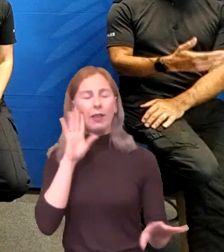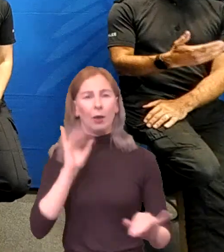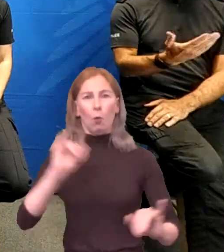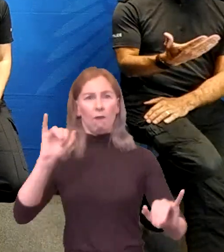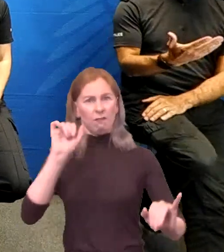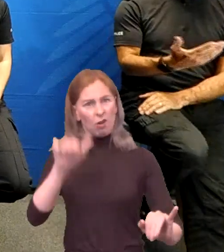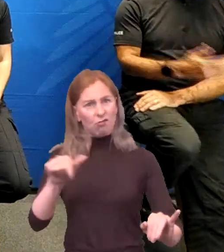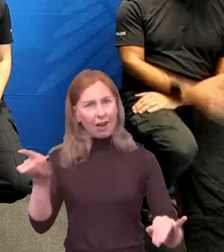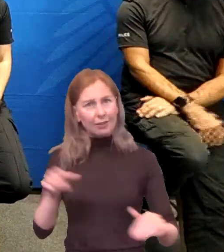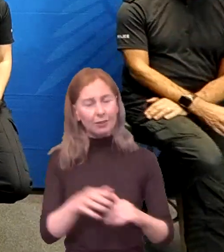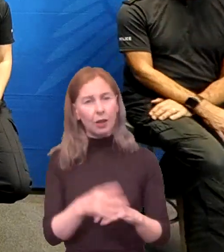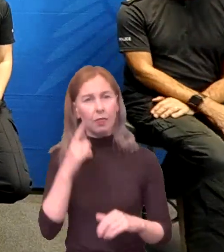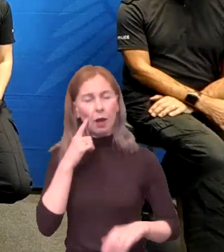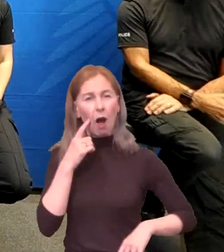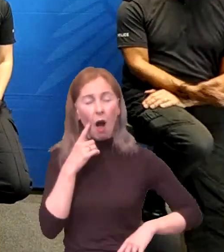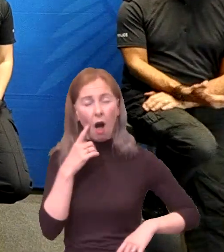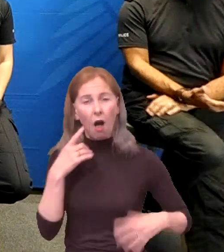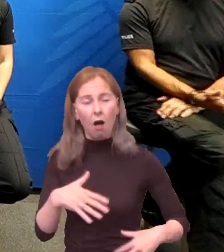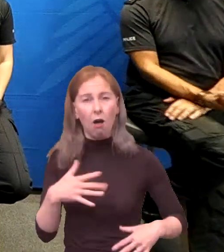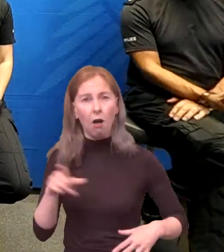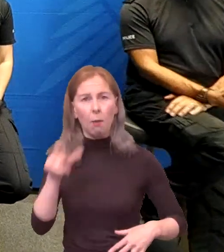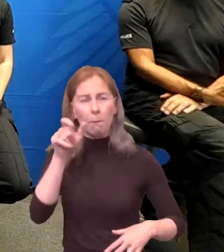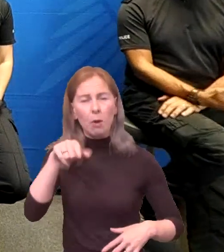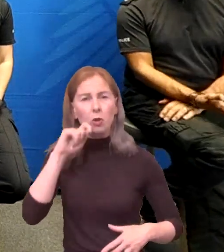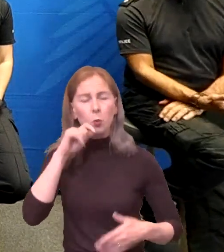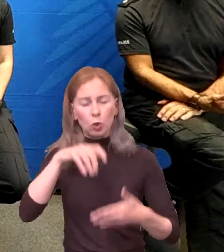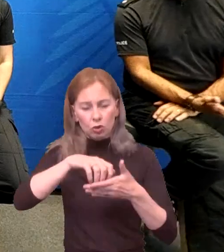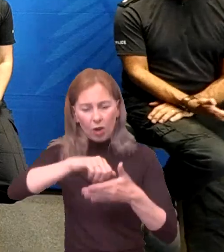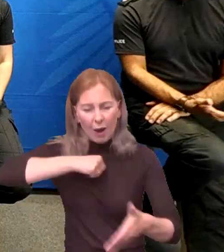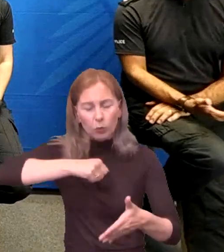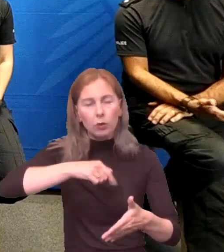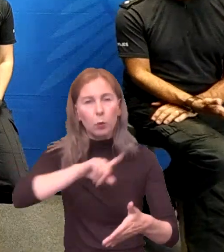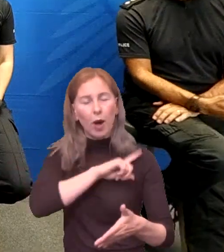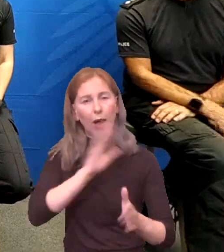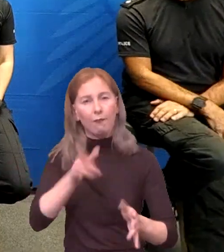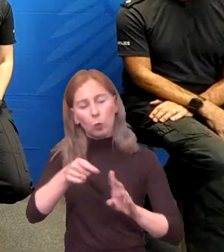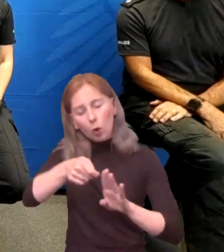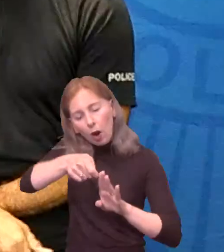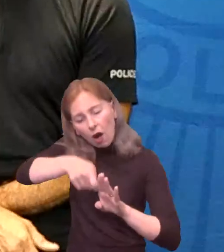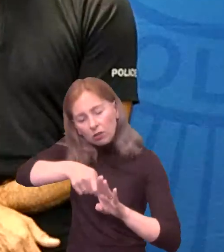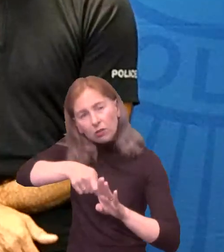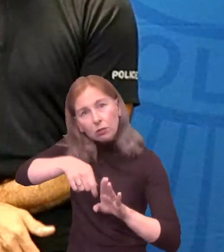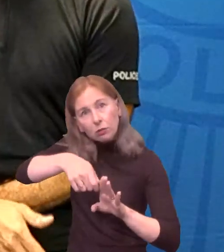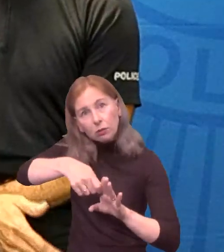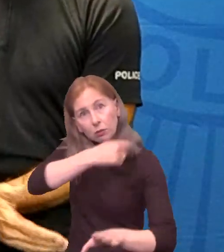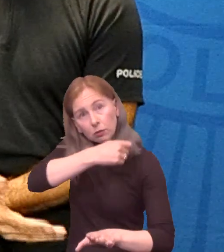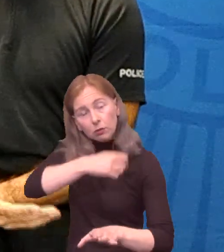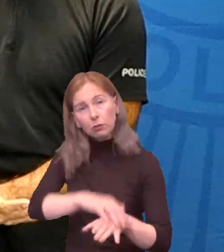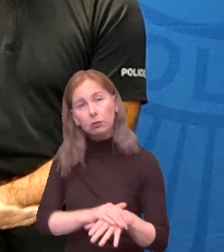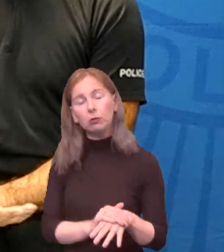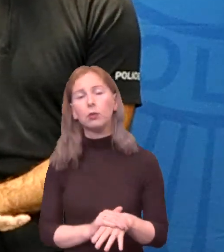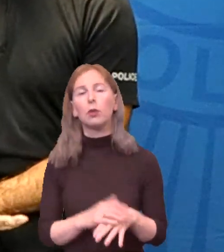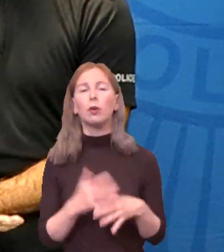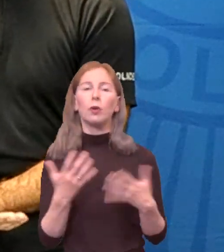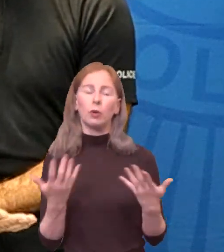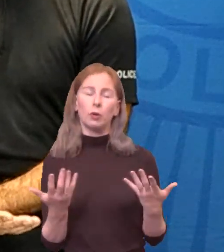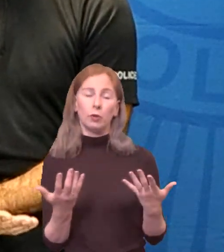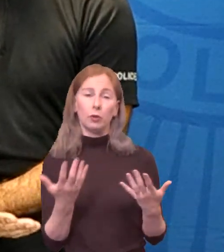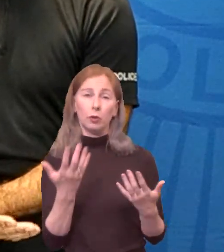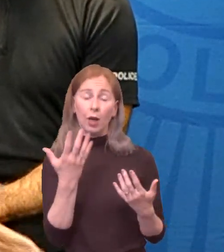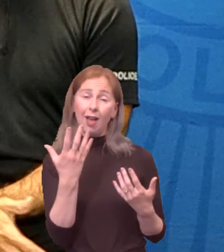that people would remove a chip, because to do that you've obviously got to cut the skin to get the chip out. There are criminal